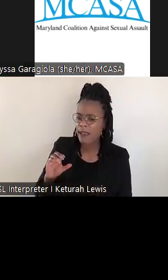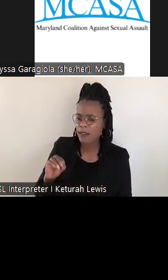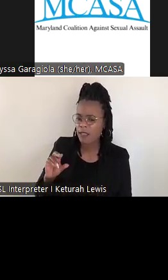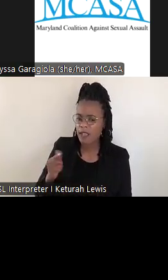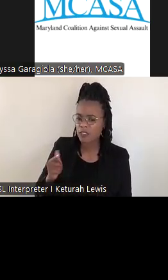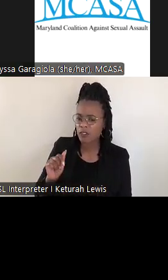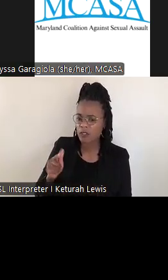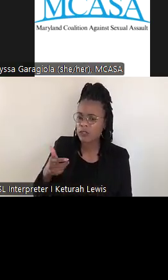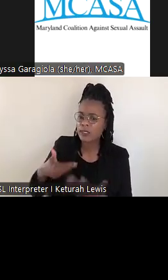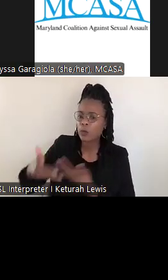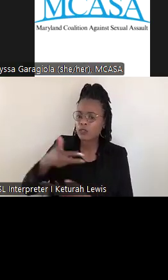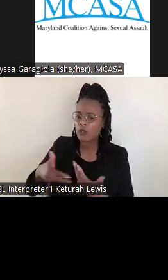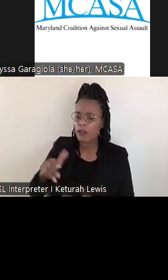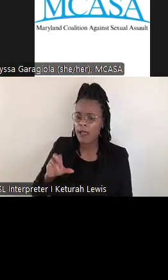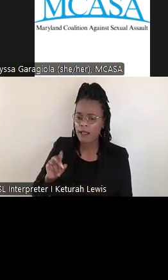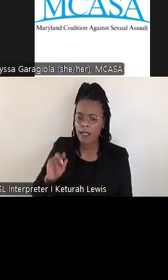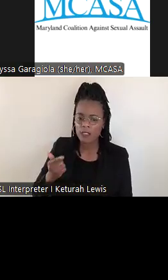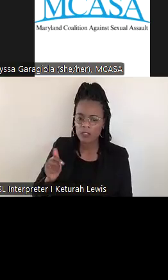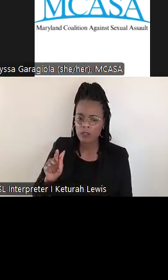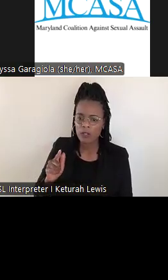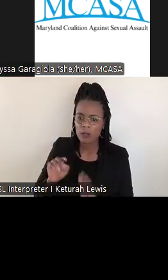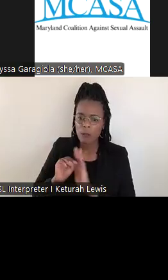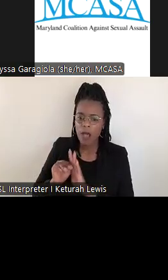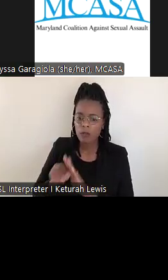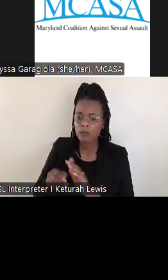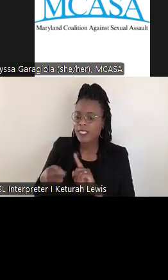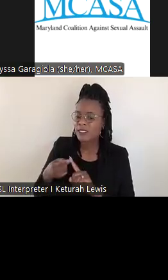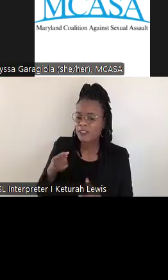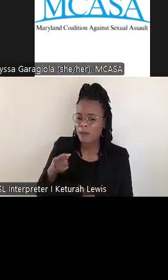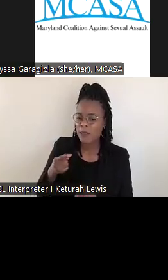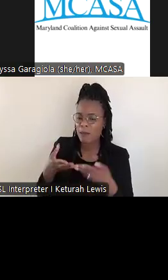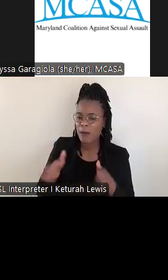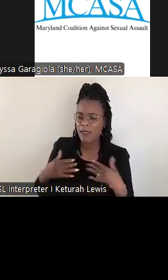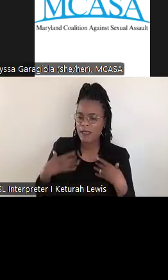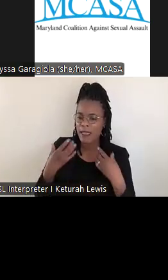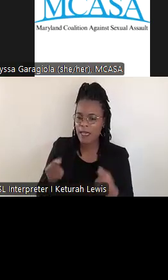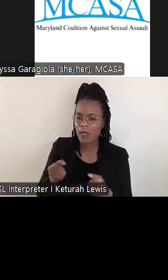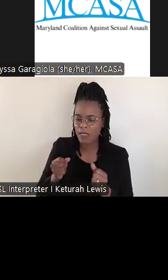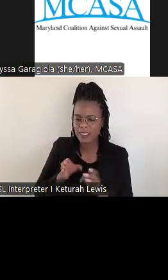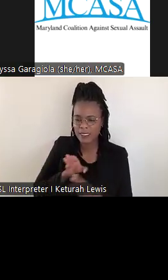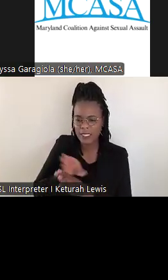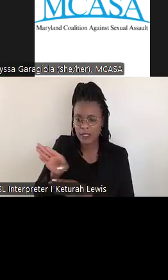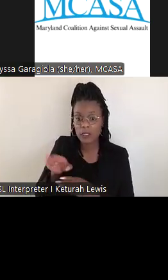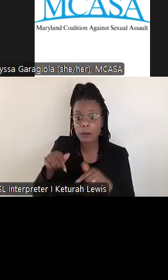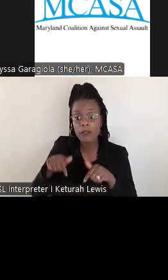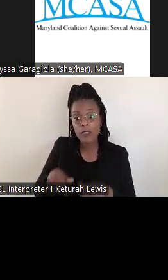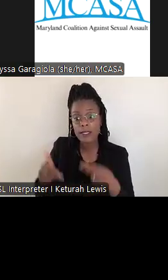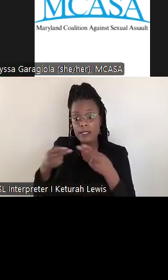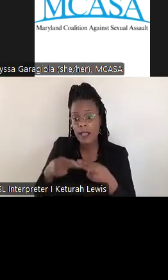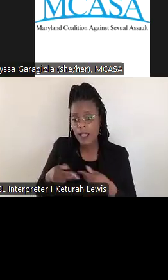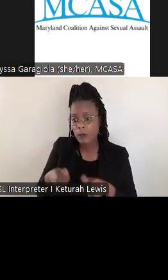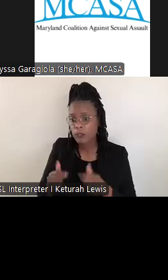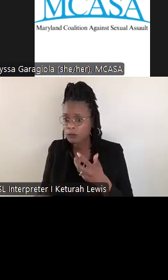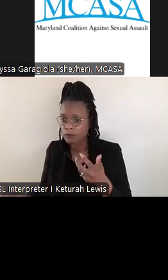this might look familiar. It really comes out of the public health sector. But in this slide, we've really tried to apply it